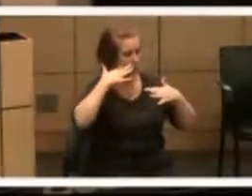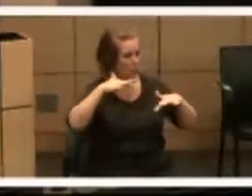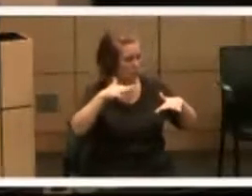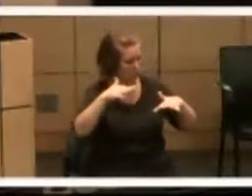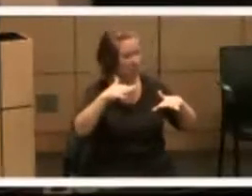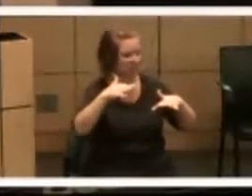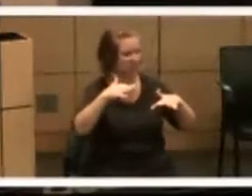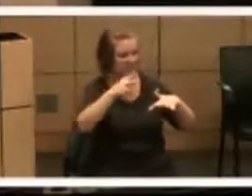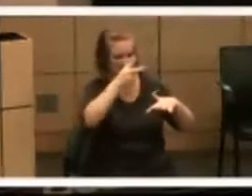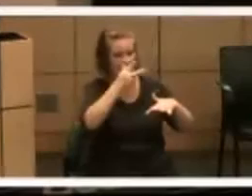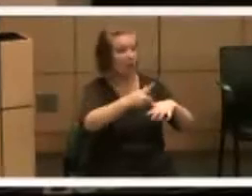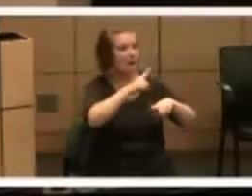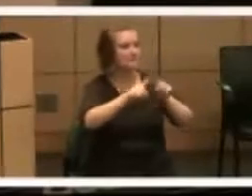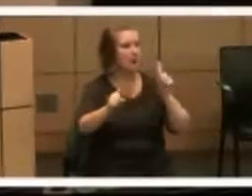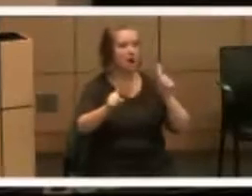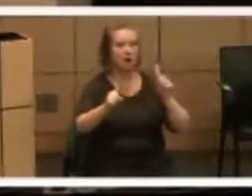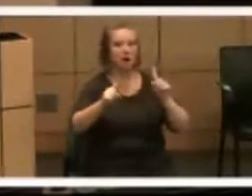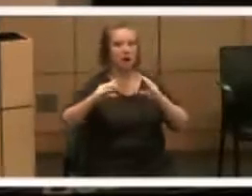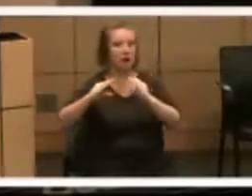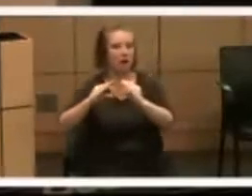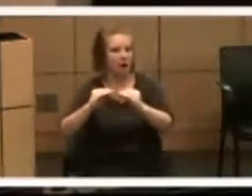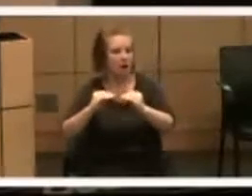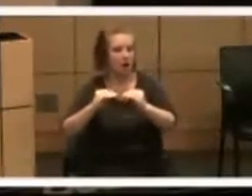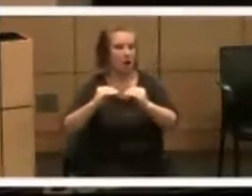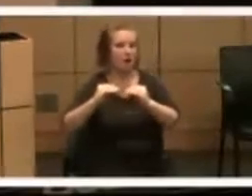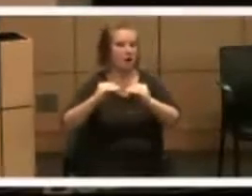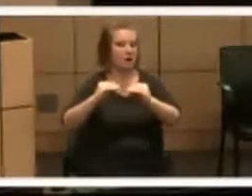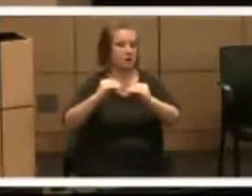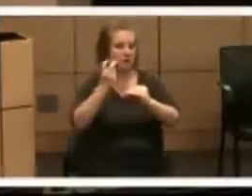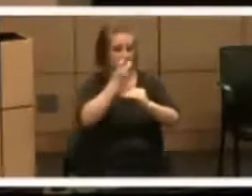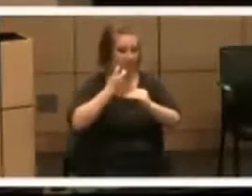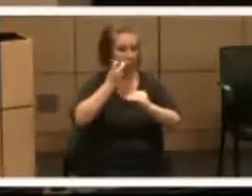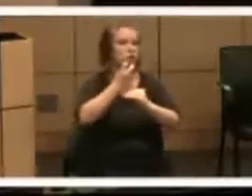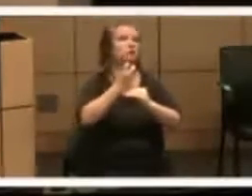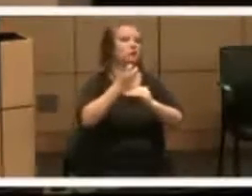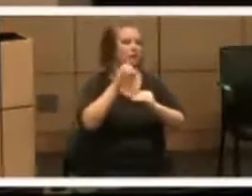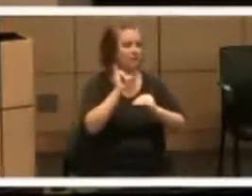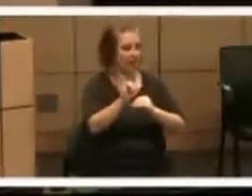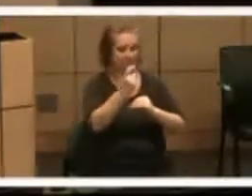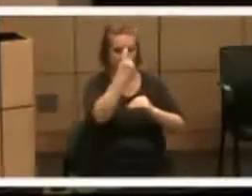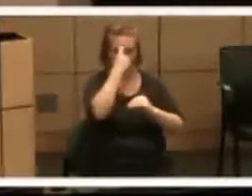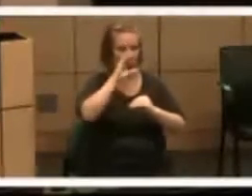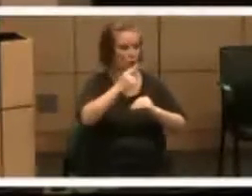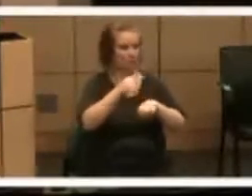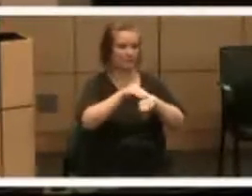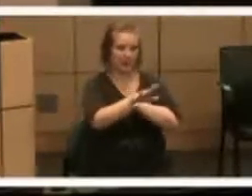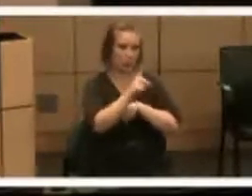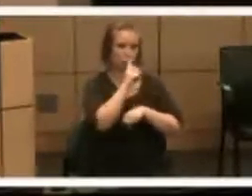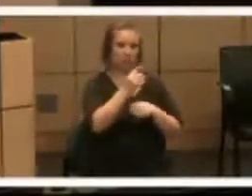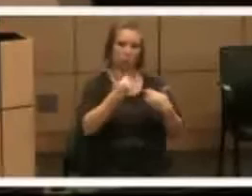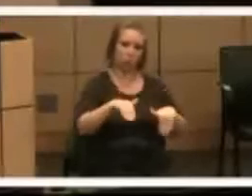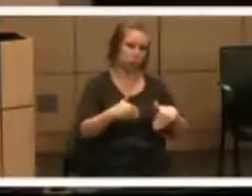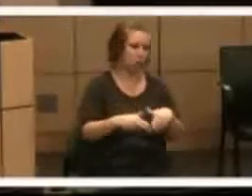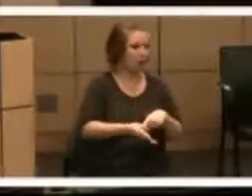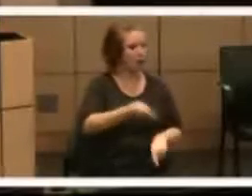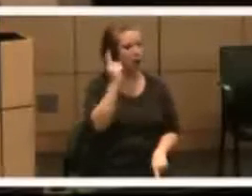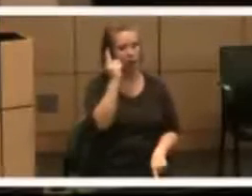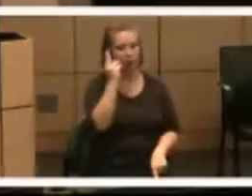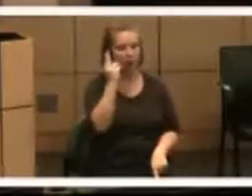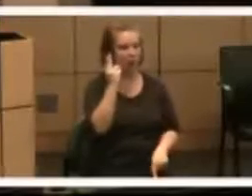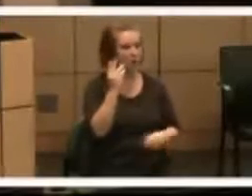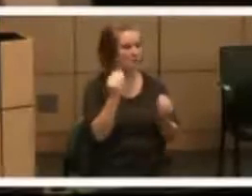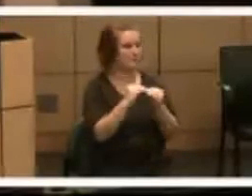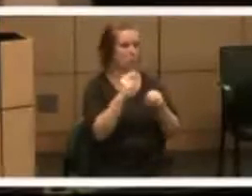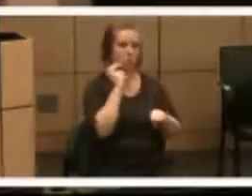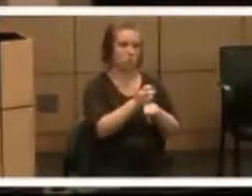complex backgrounds, which are clear cognitive, experience-driven effects, is pretty substantial. It's hard for